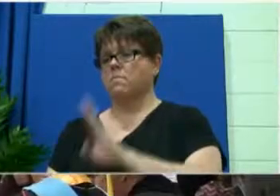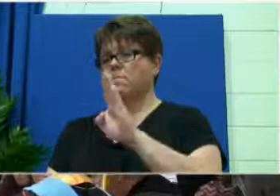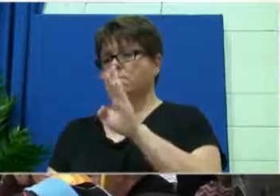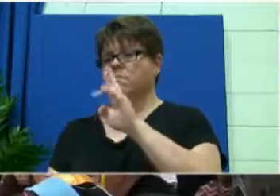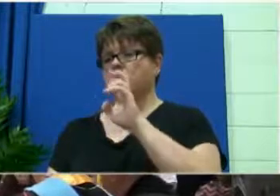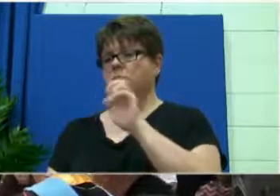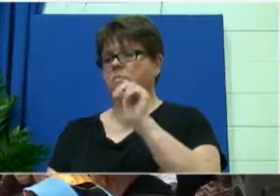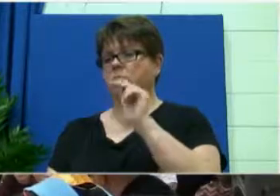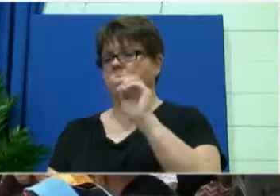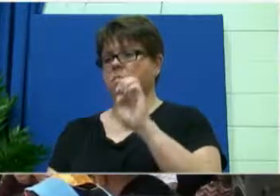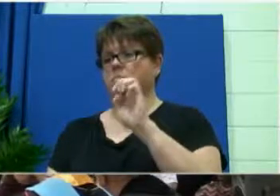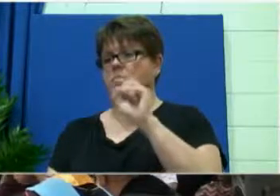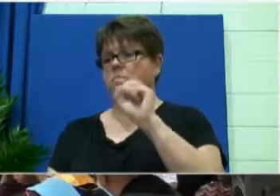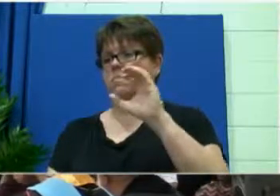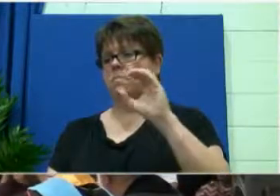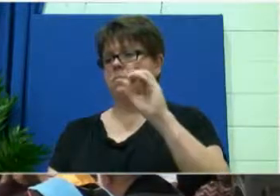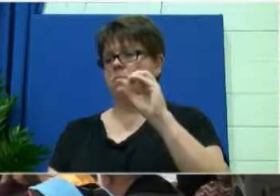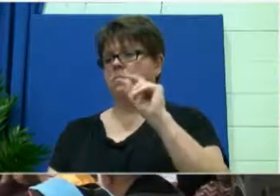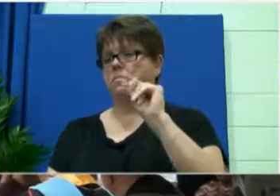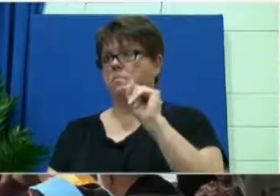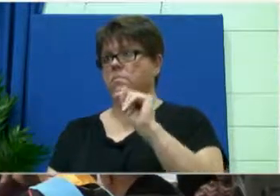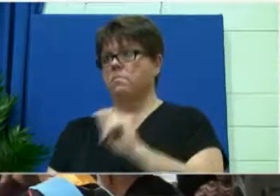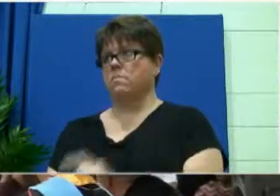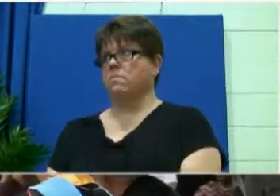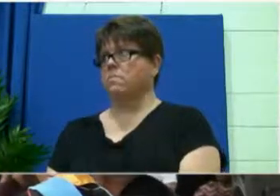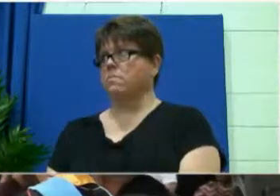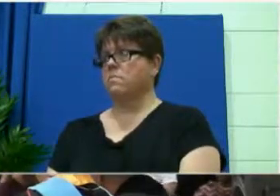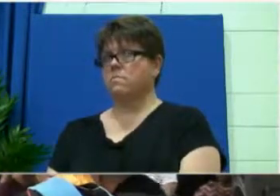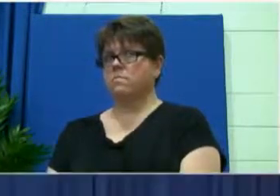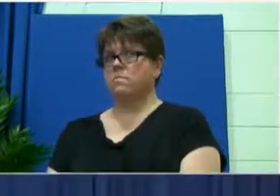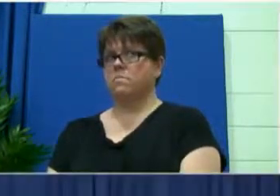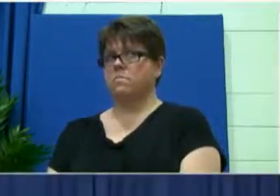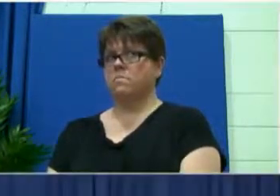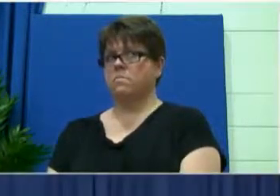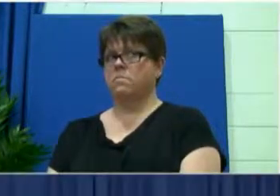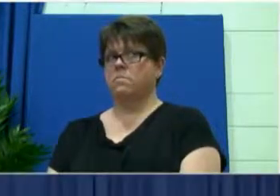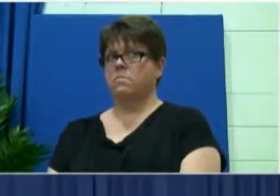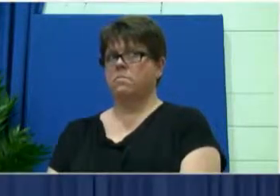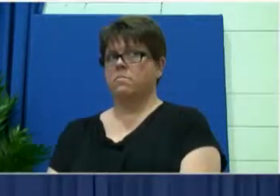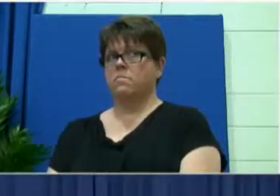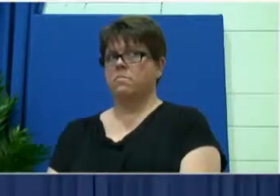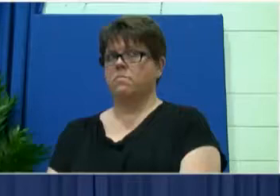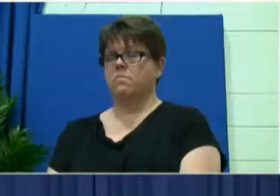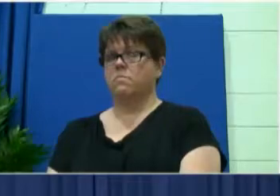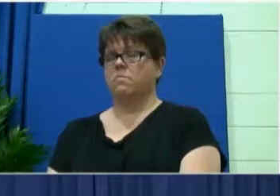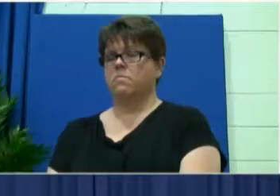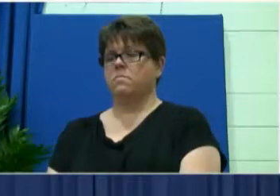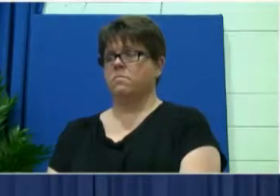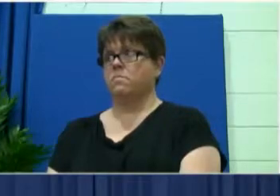Breanne Scott, a veteran who is receiving an Associate in Applied Science in Respiratory Therapy.